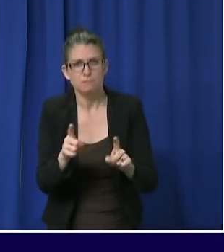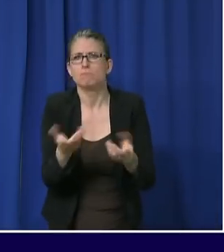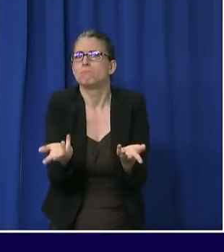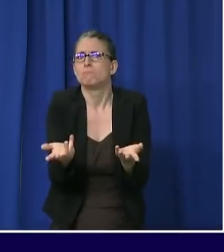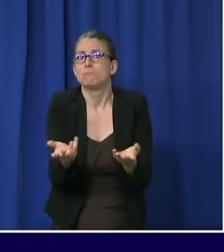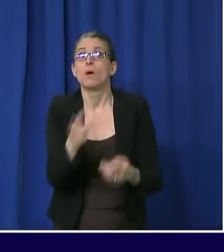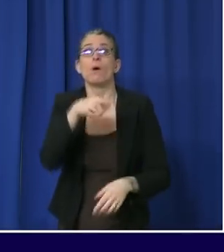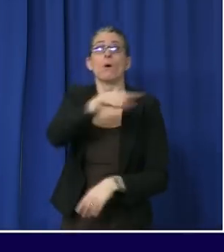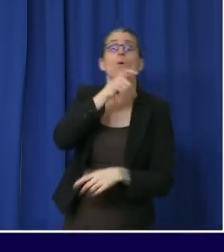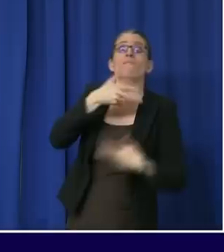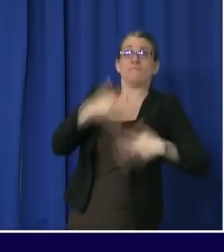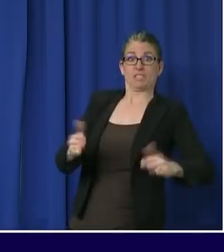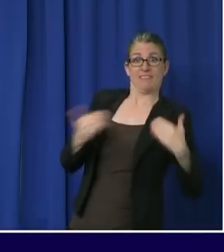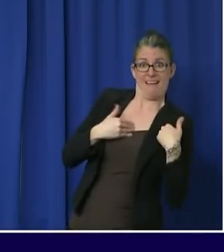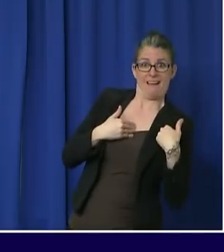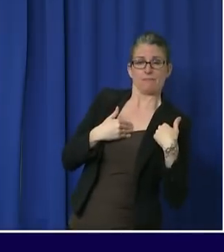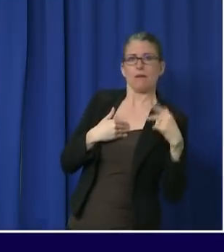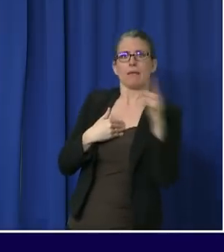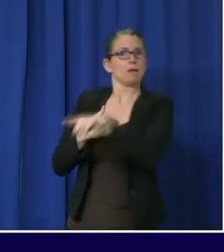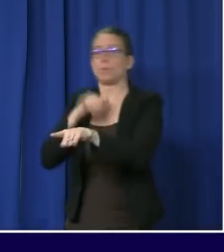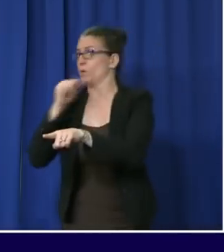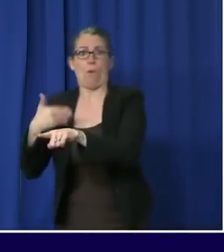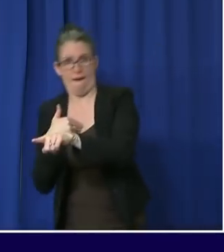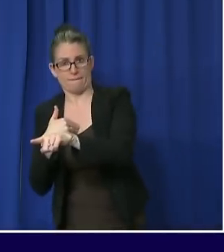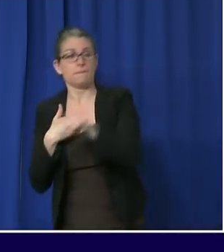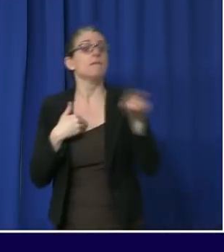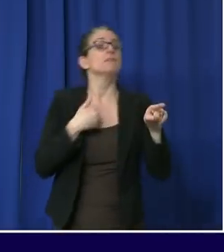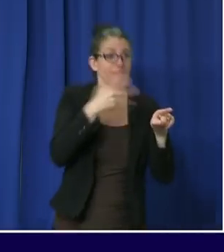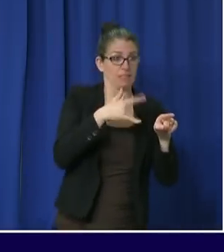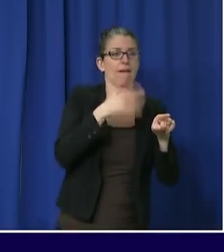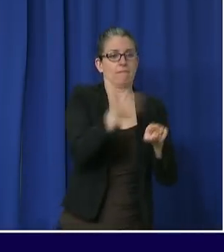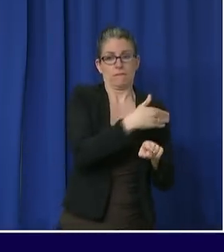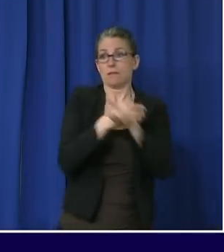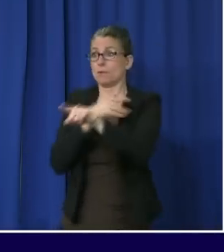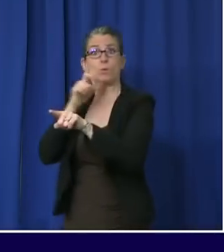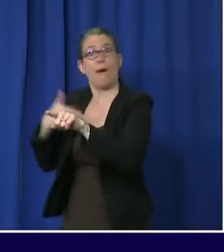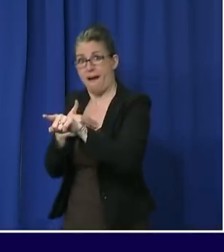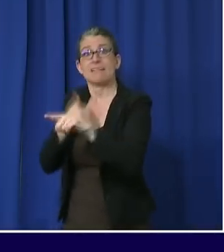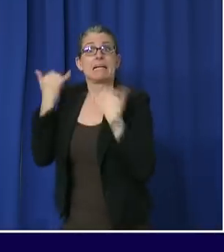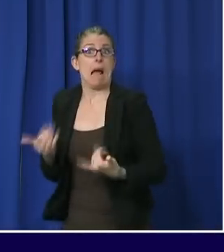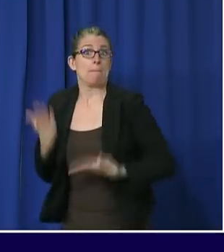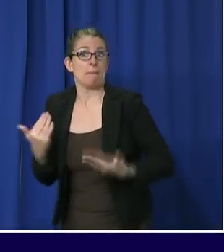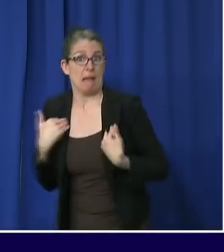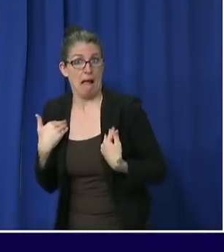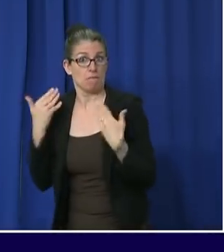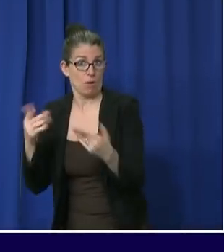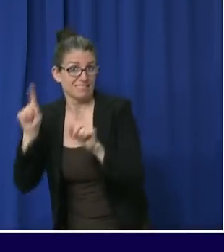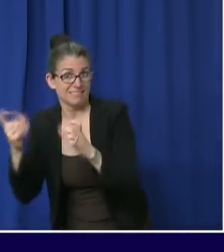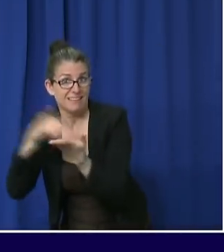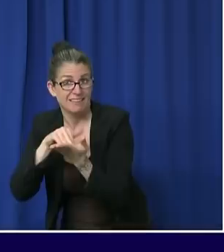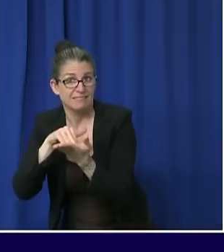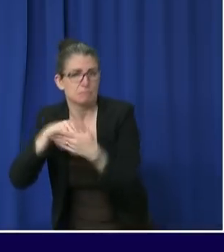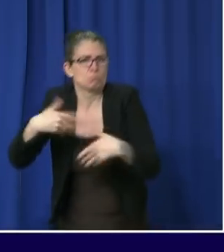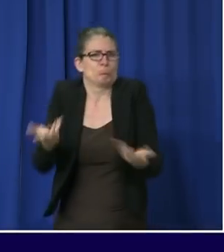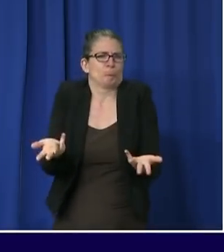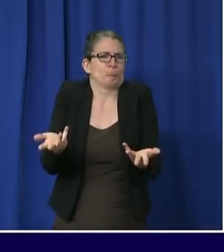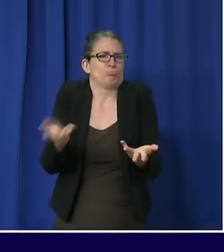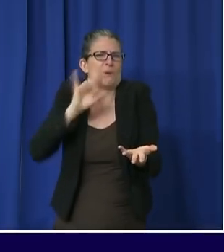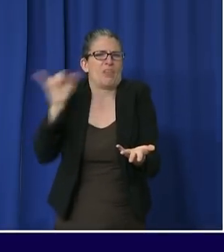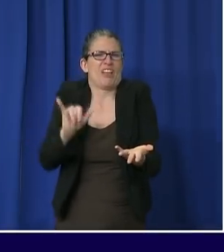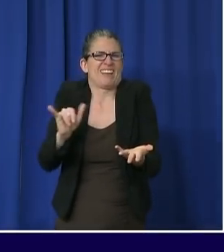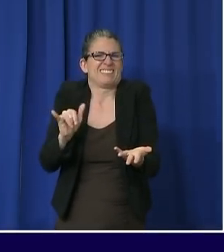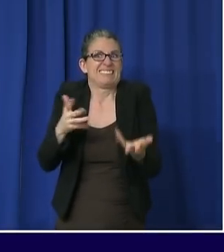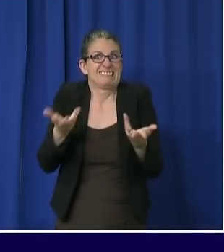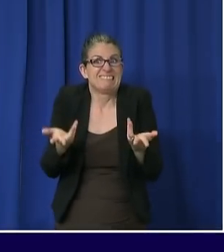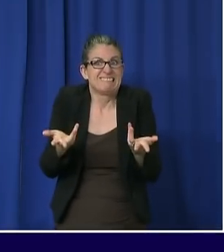that pathway, we have to make sure we've thought through the policy implications of someone testing positive. Can a staff member be